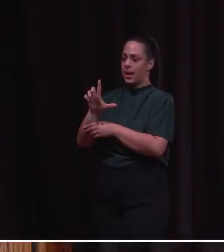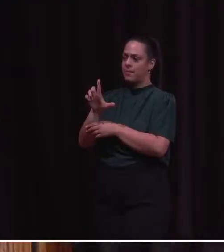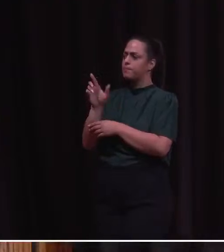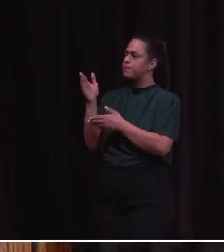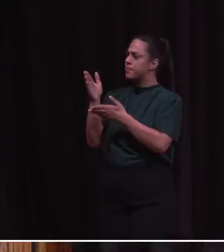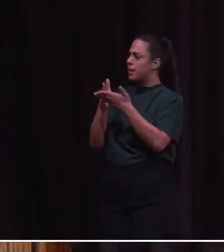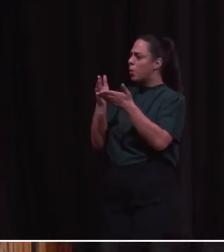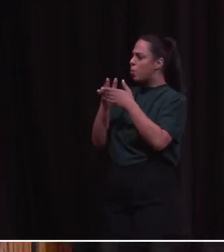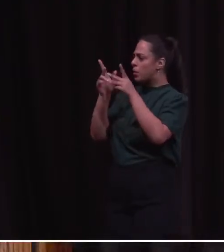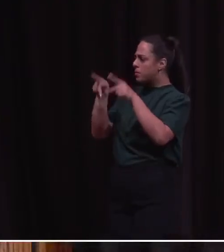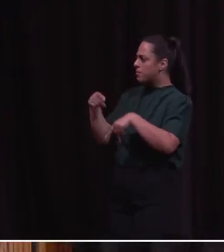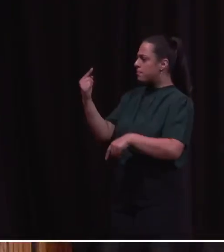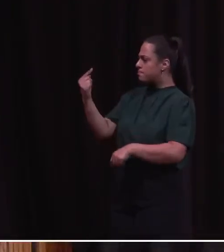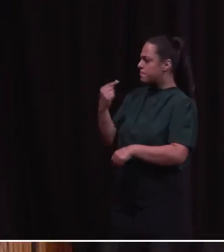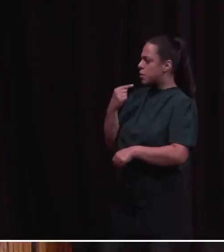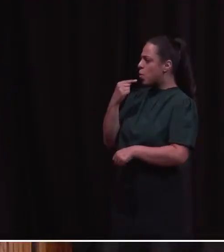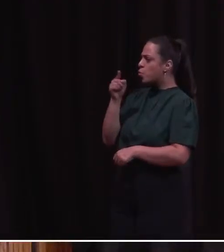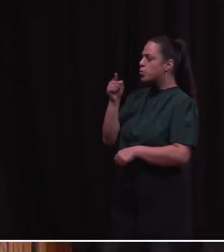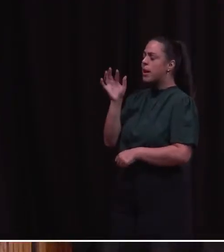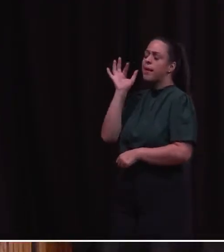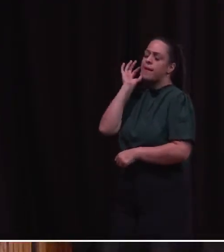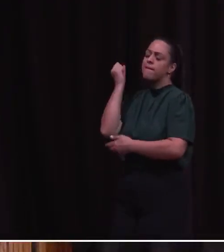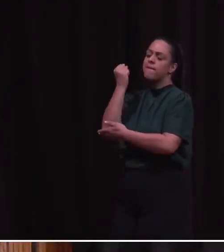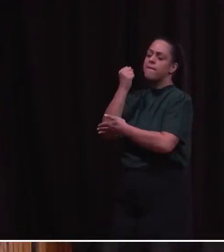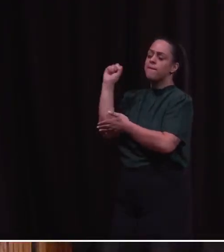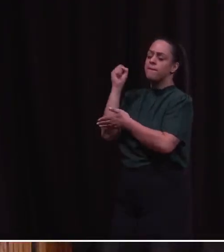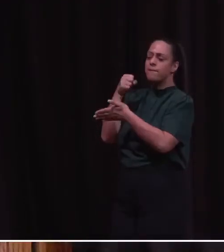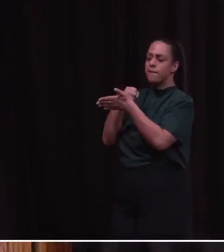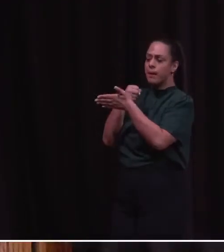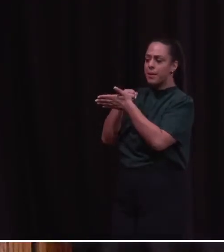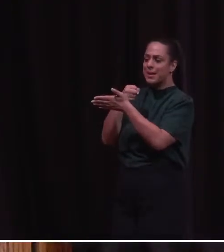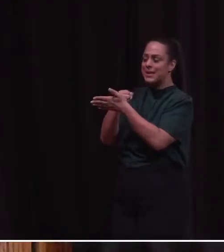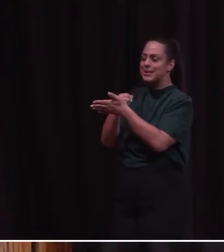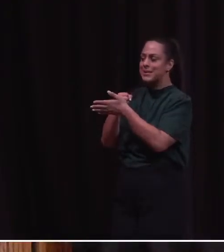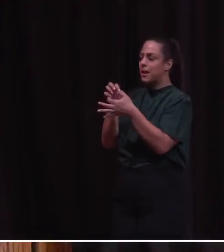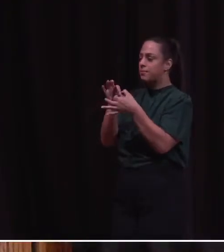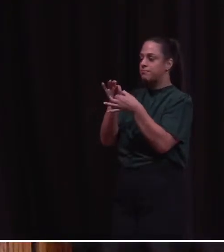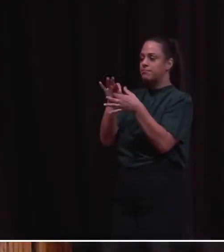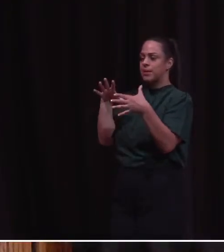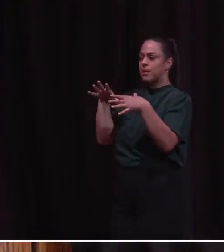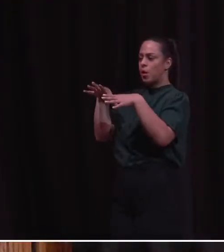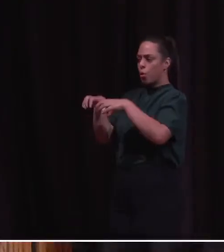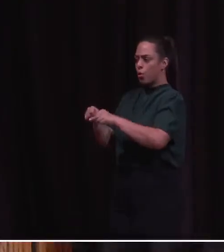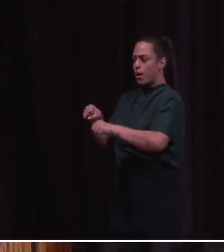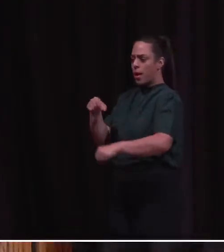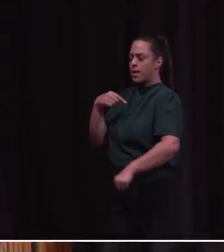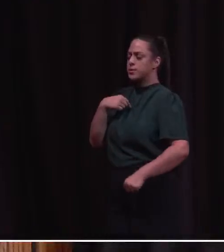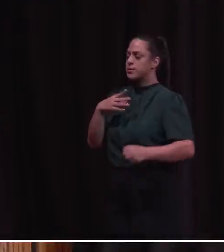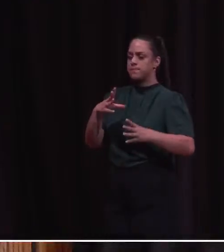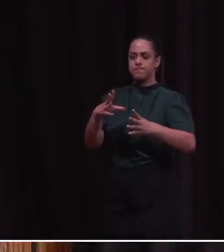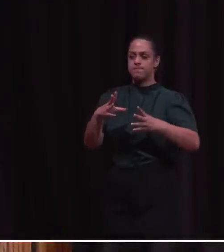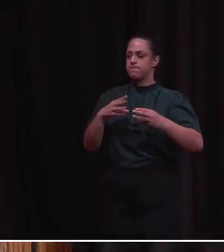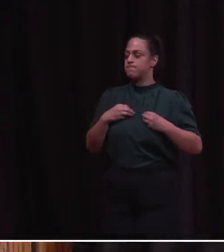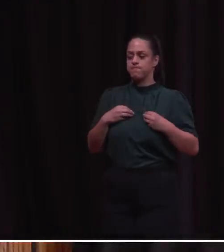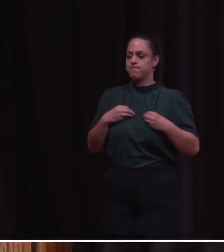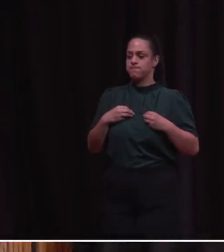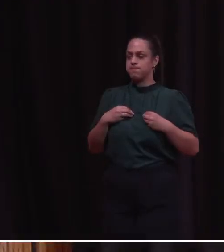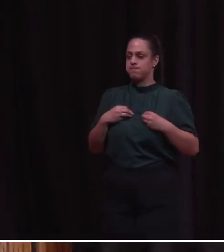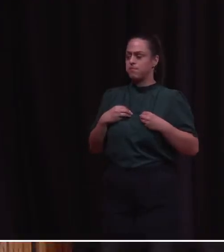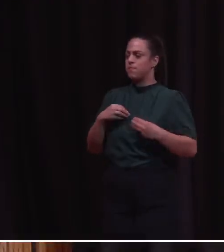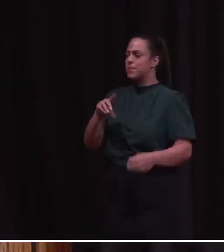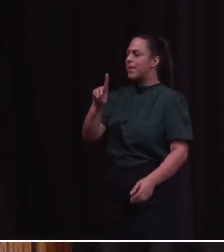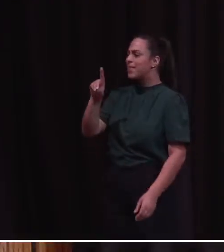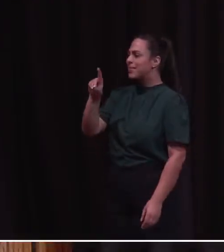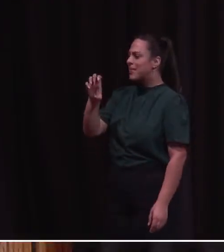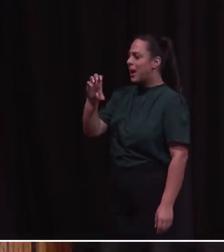it. I reject the term decolonial feminist, not